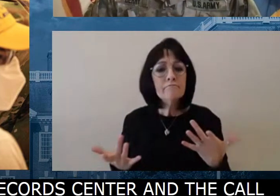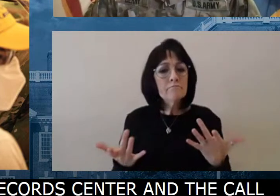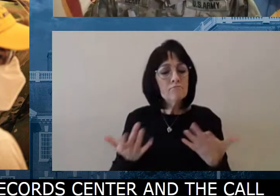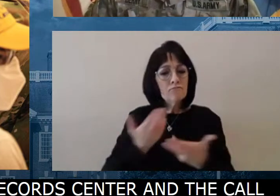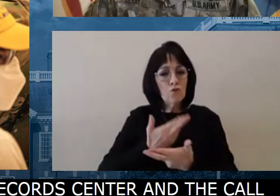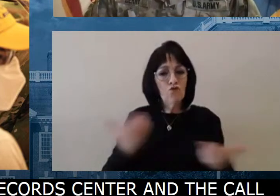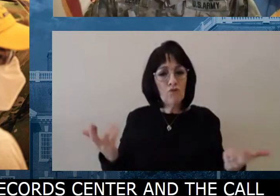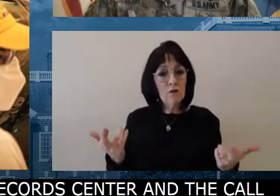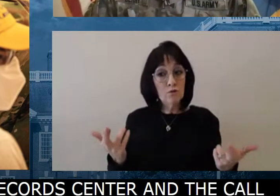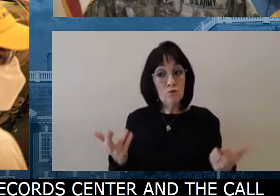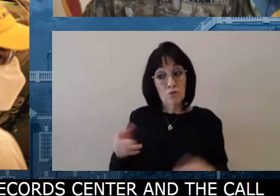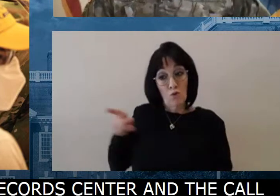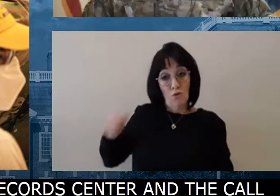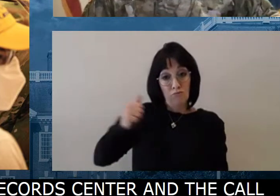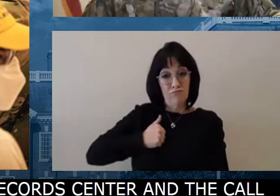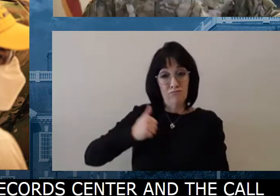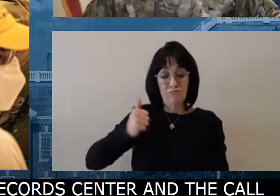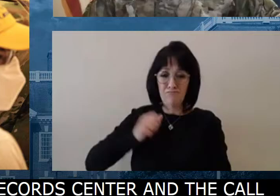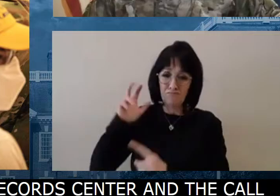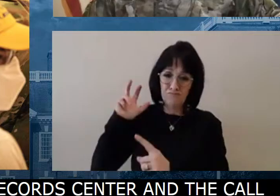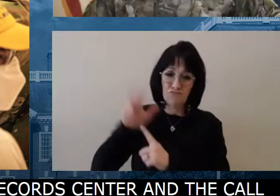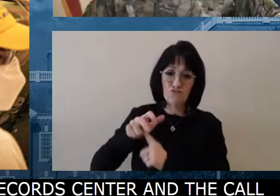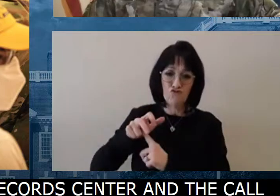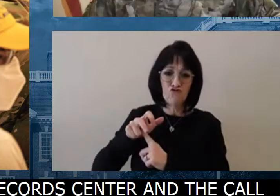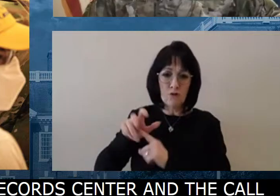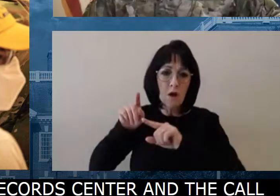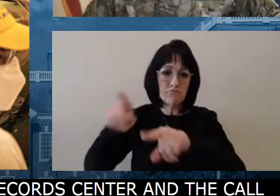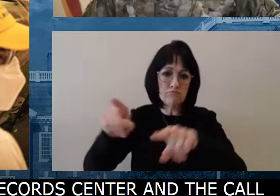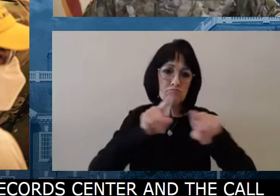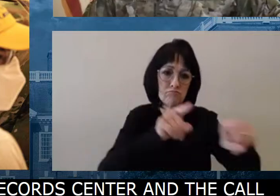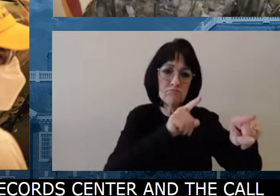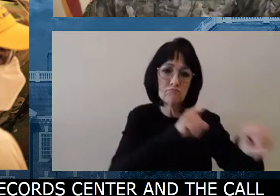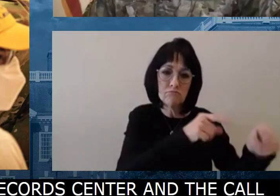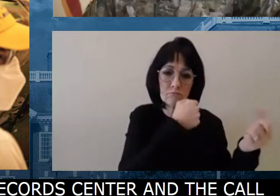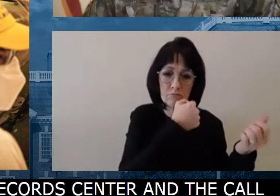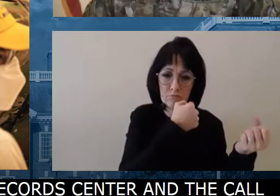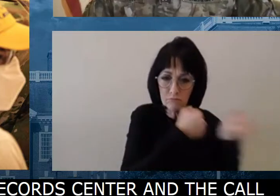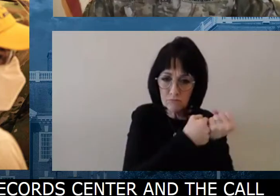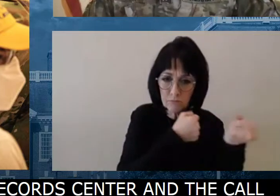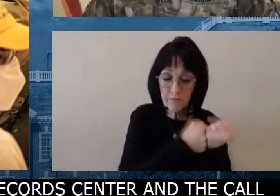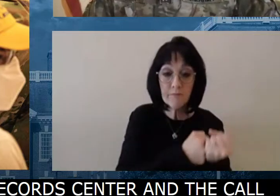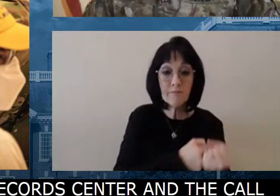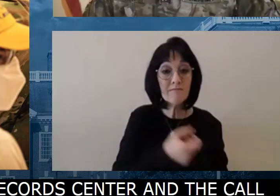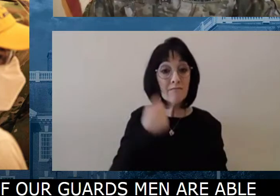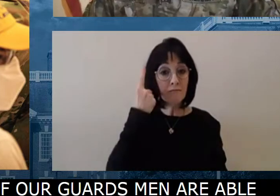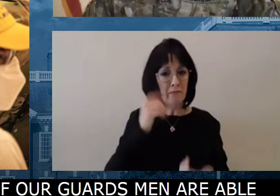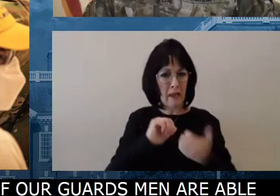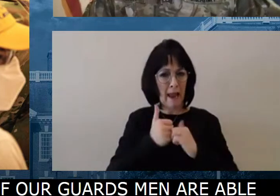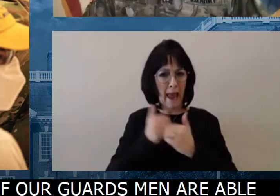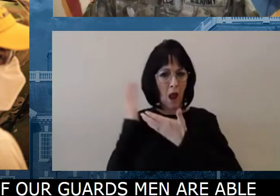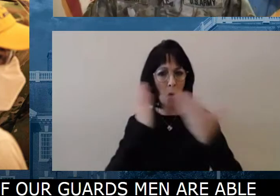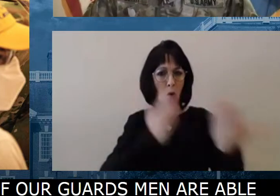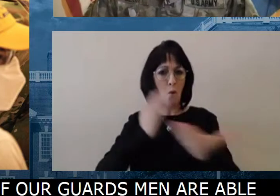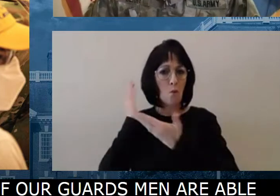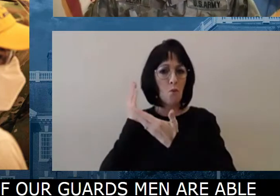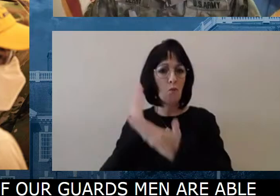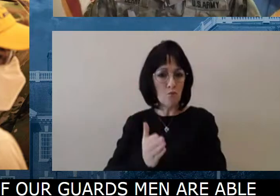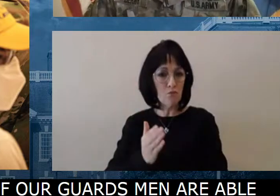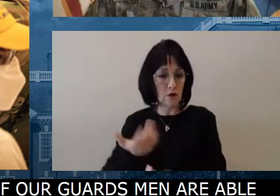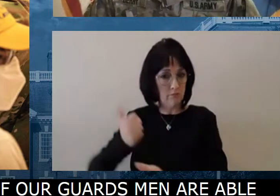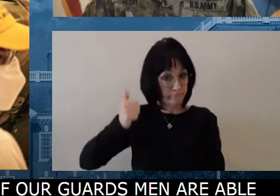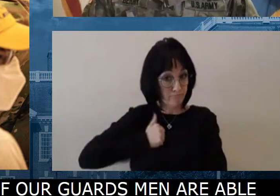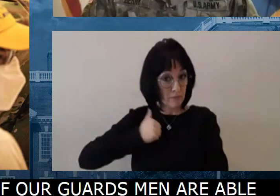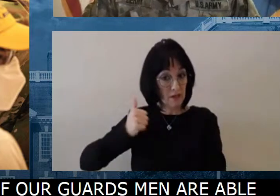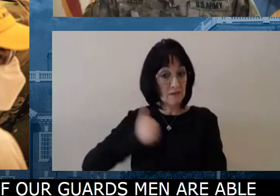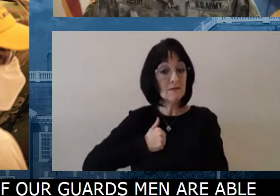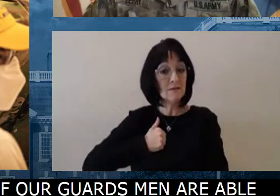the other agencies. And then of course the vaccination preparation and the transport. Once we've got to get the